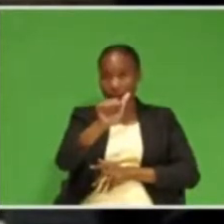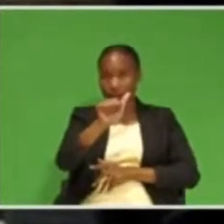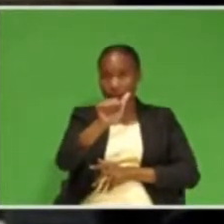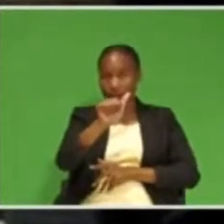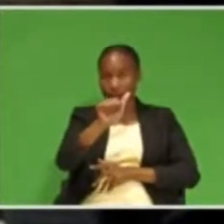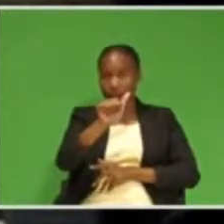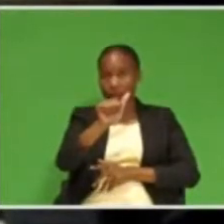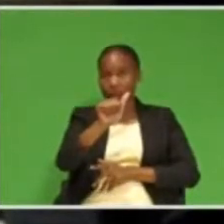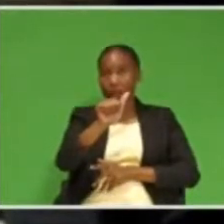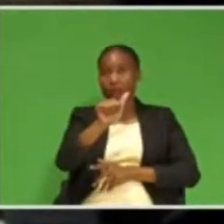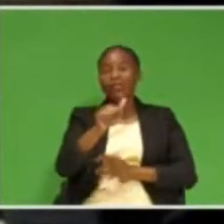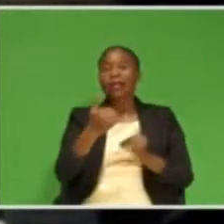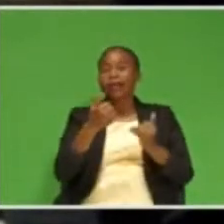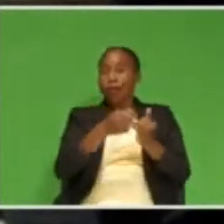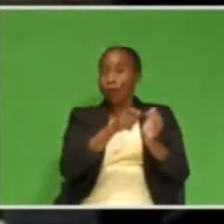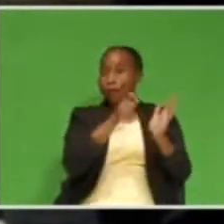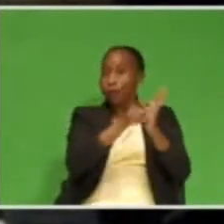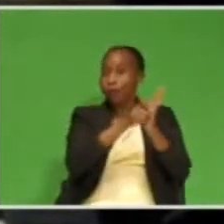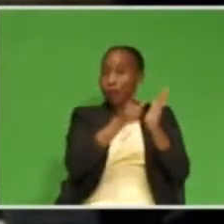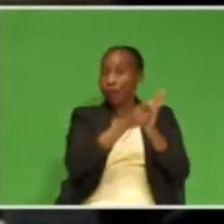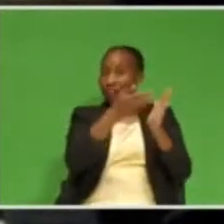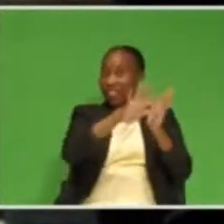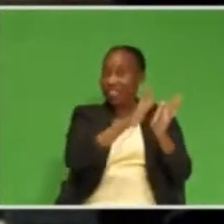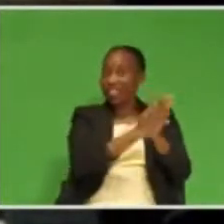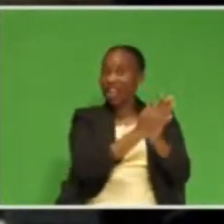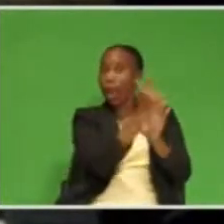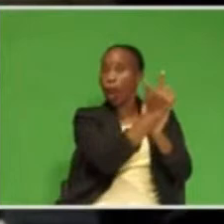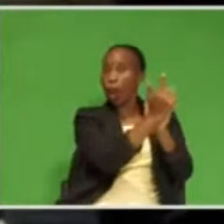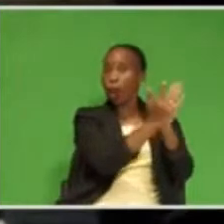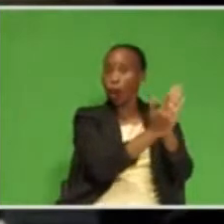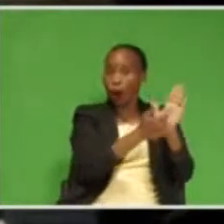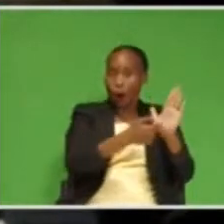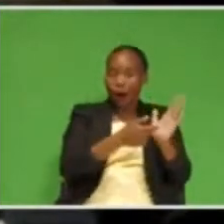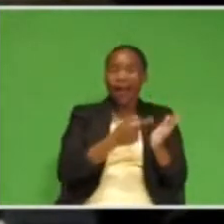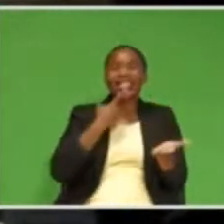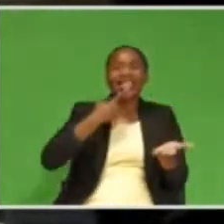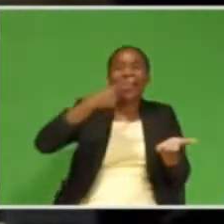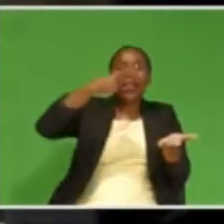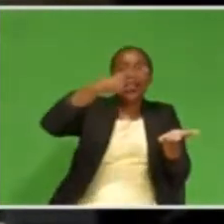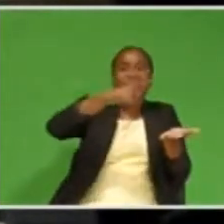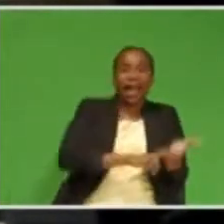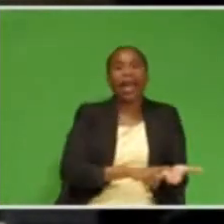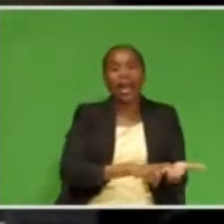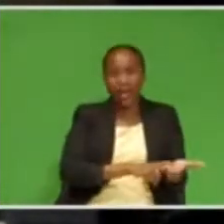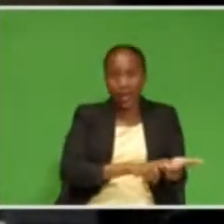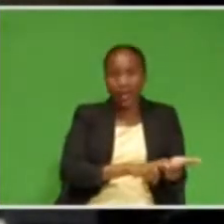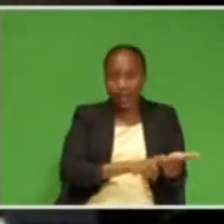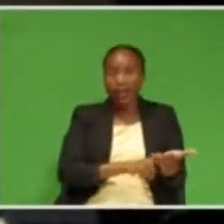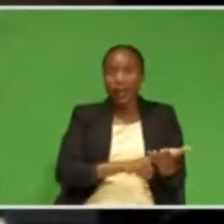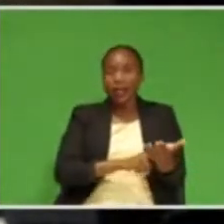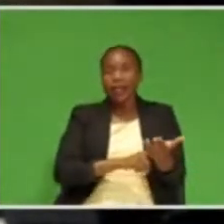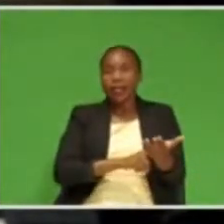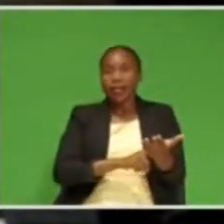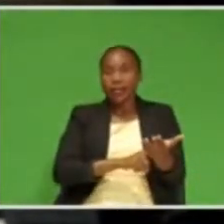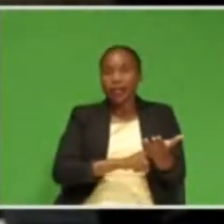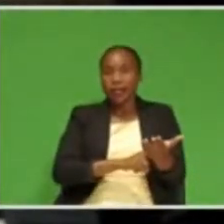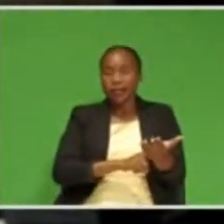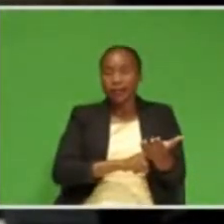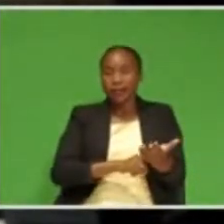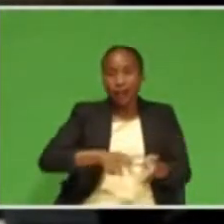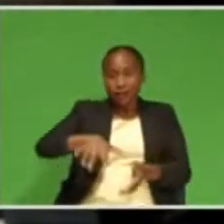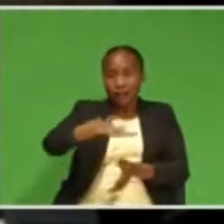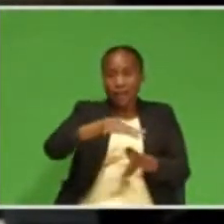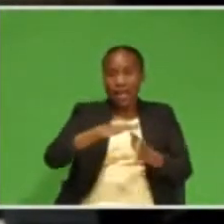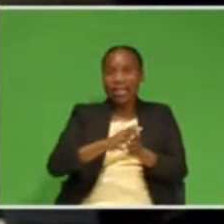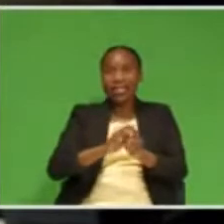has just gazetted the declaration of the state of disaster, which will